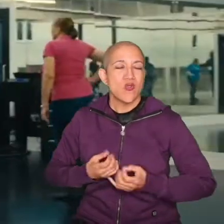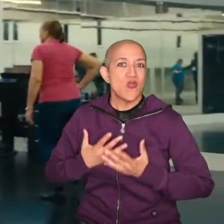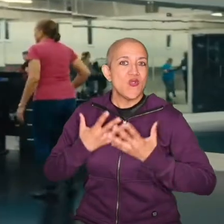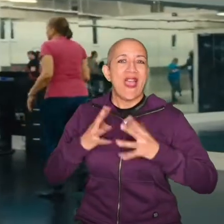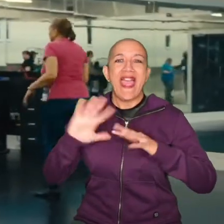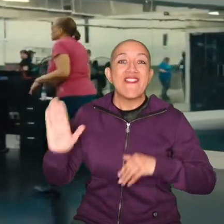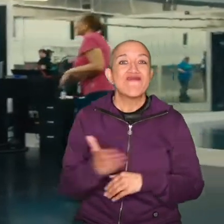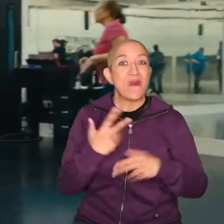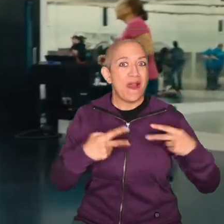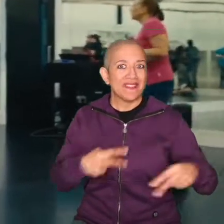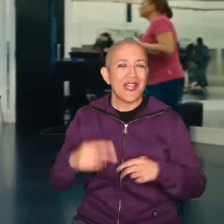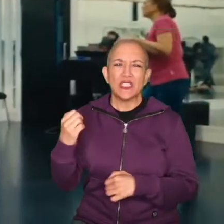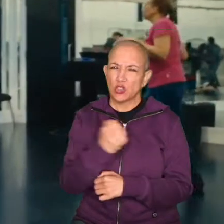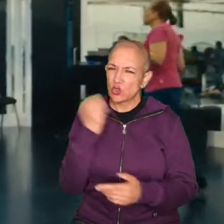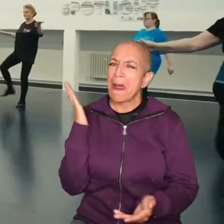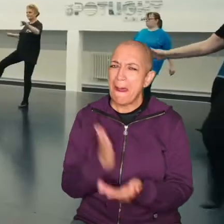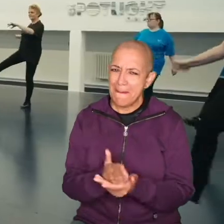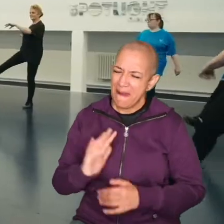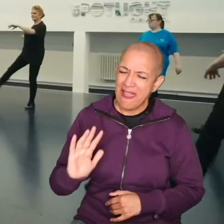Wouldn't